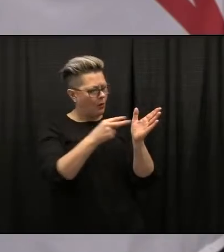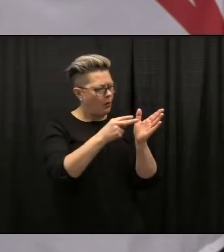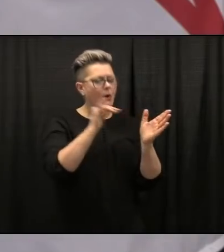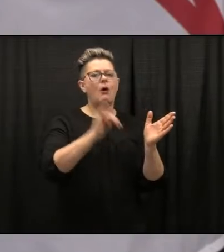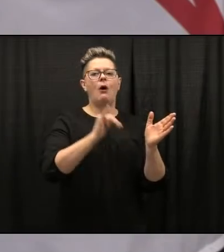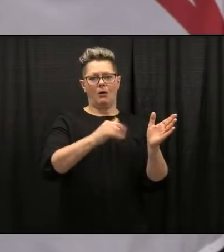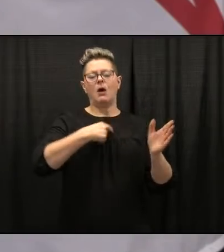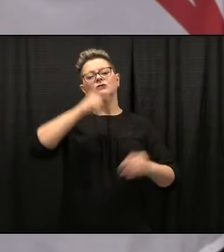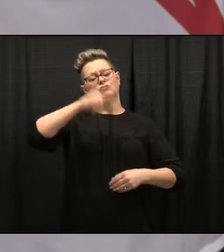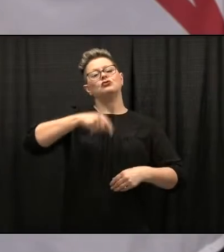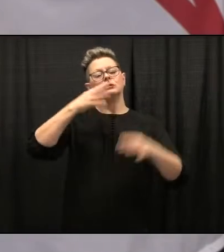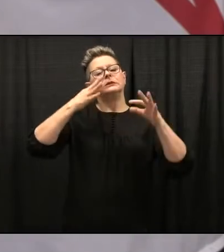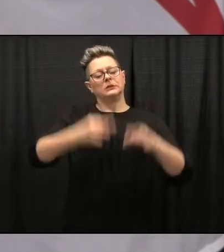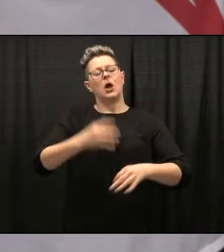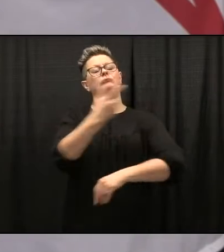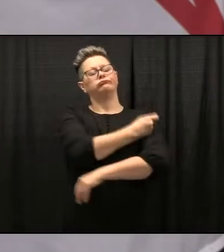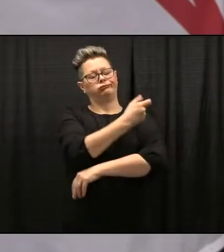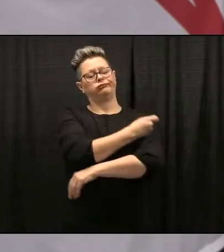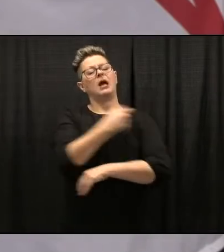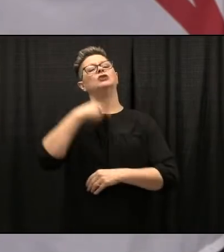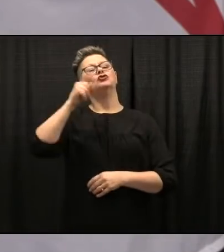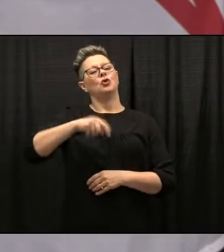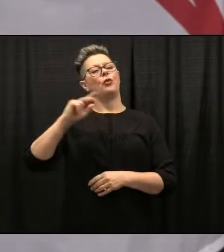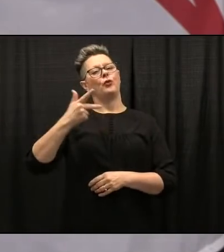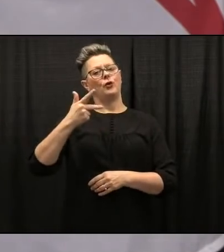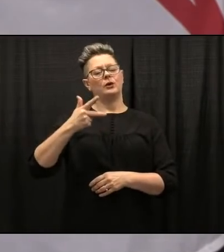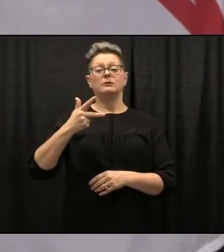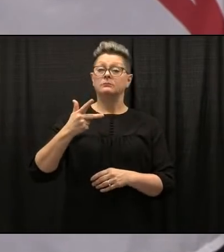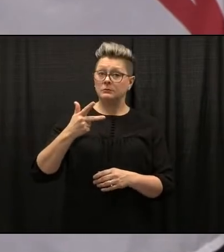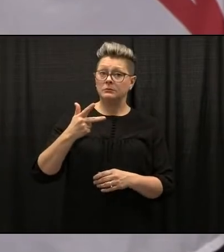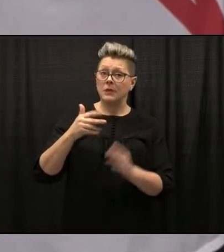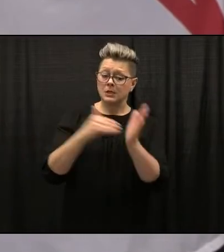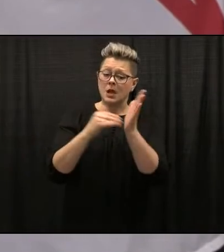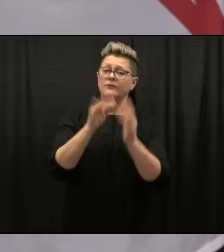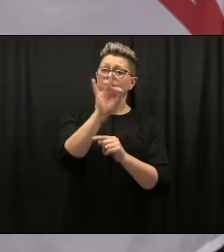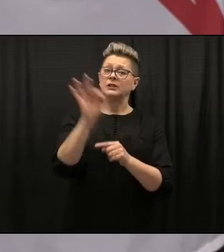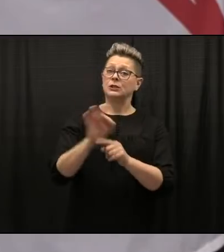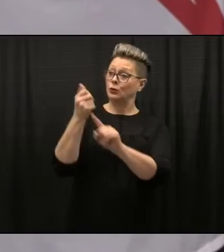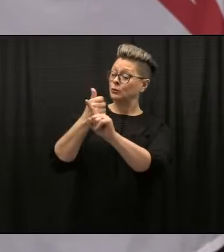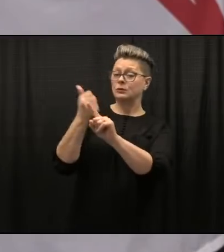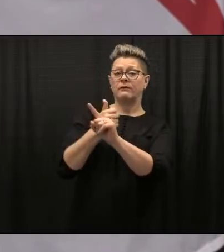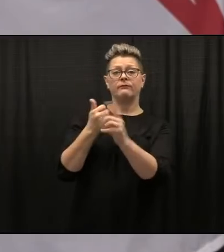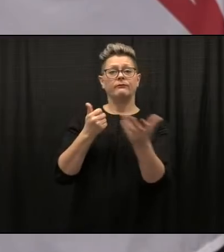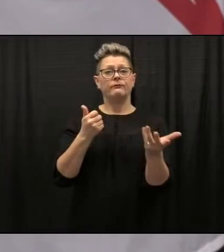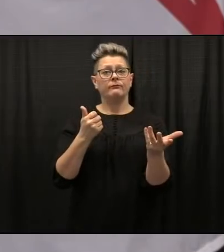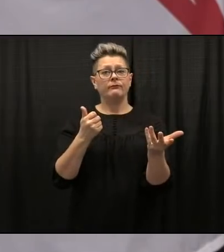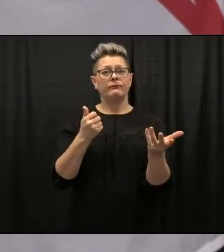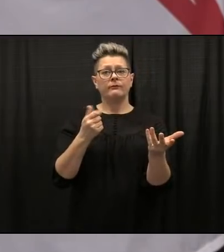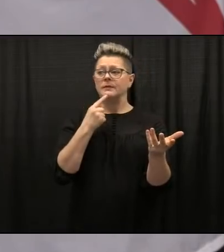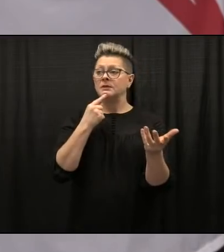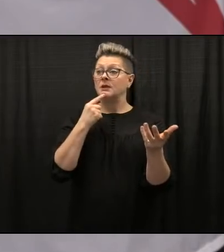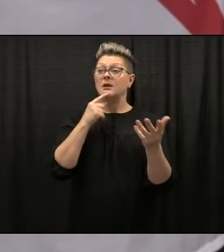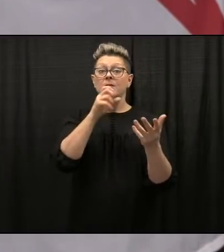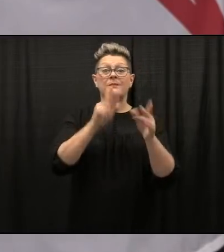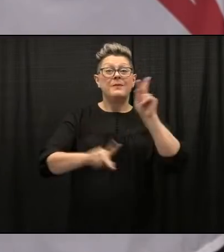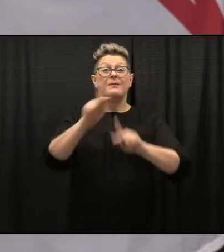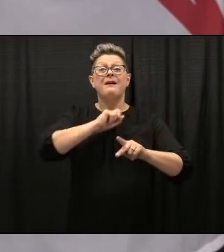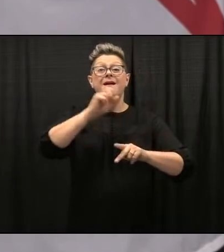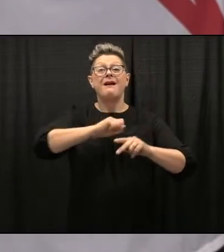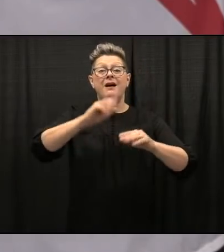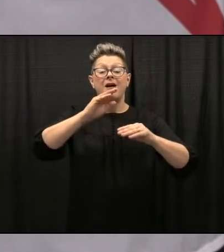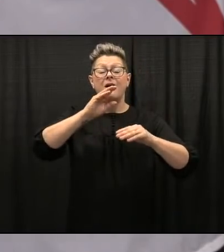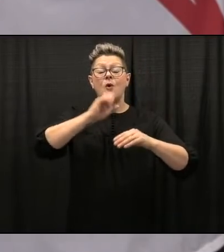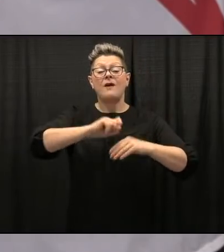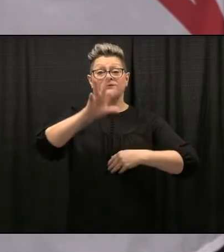decision and get boosted. Especially as Dr. Fitzgerald has said, in people over the age of 50, the evidence is undeniable, whether